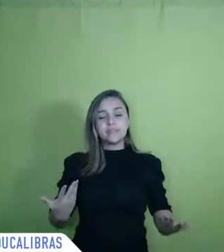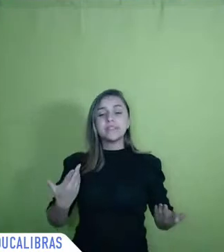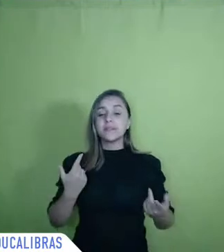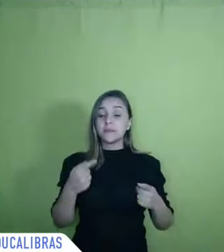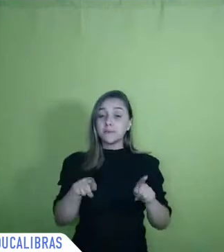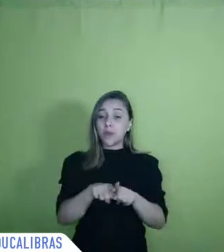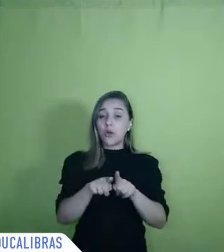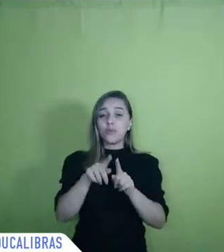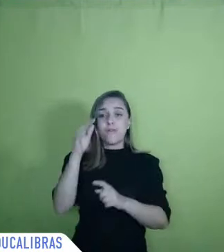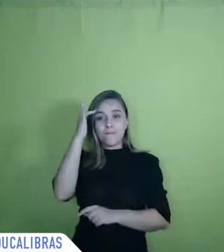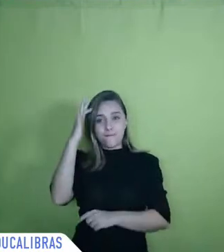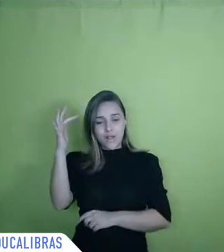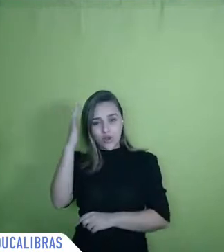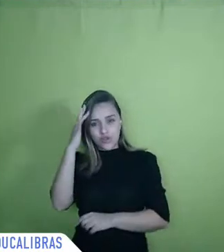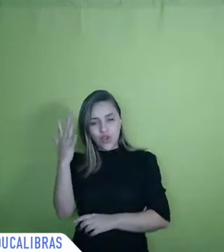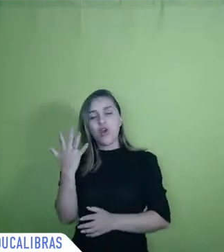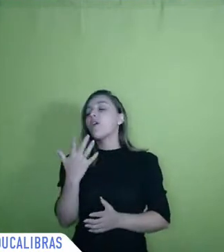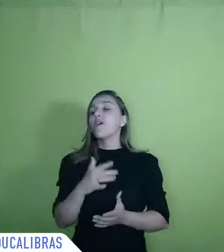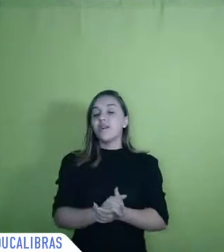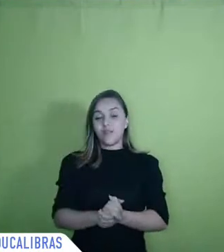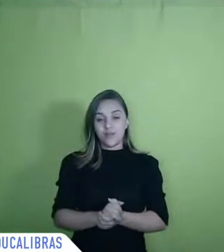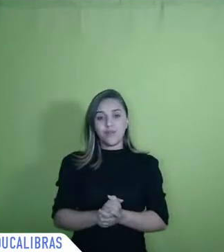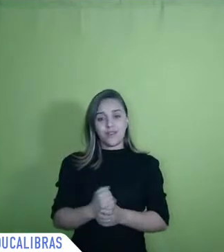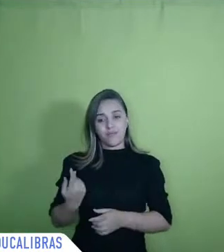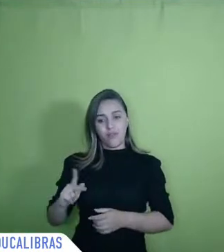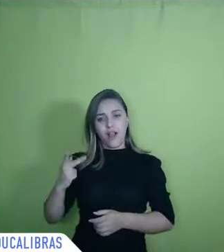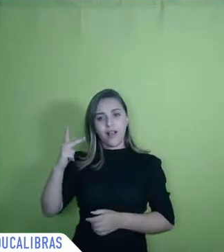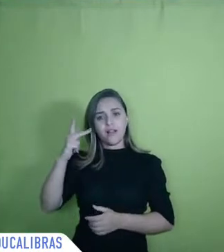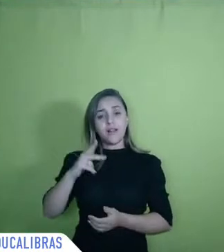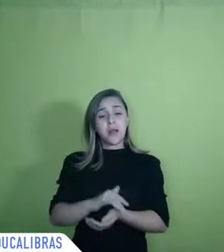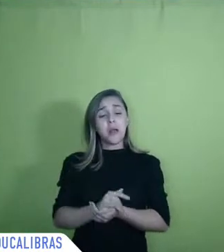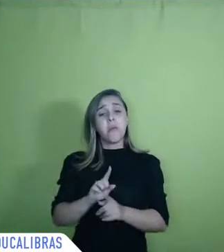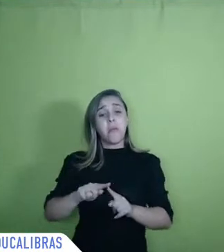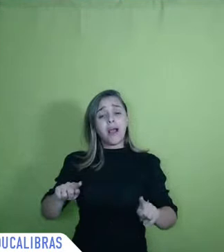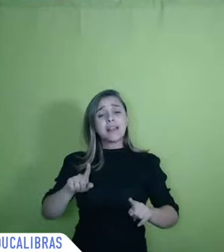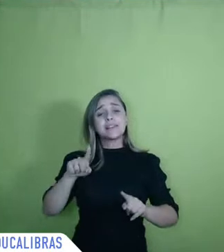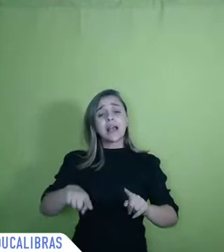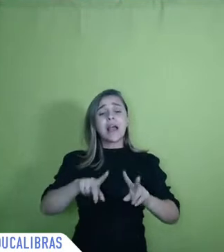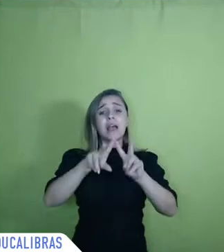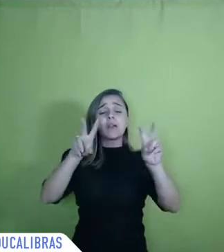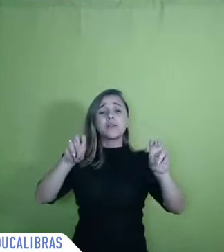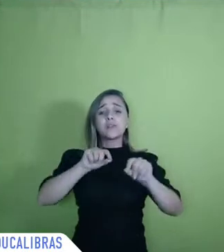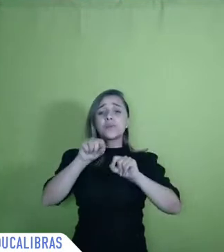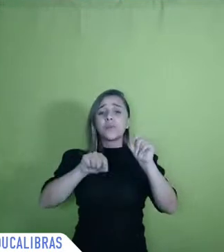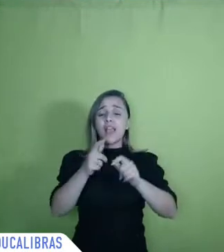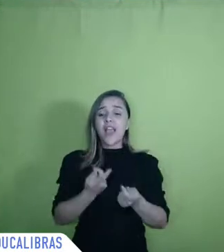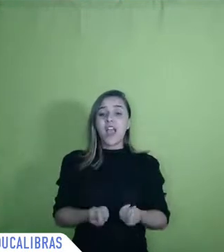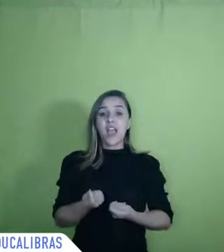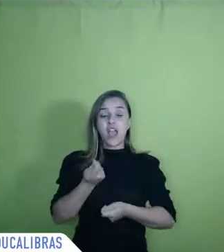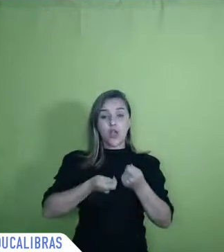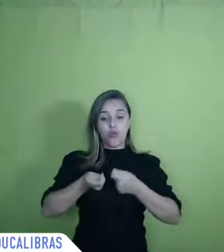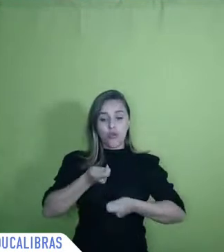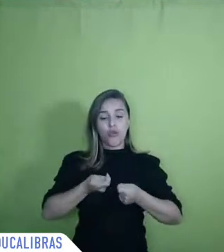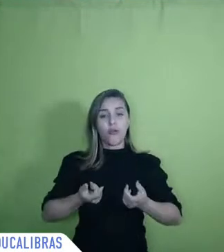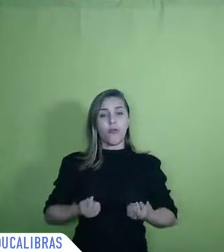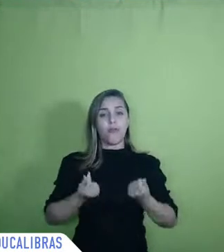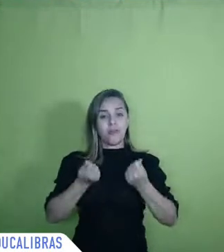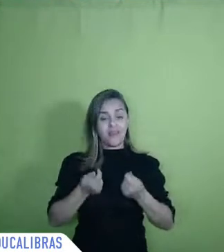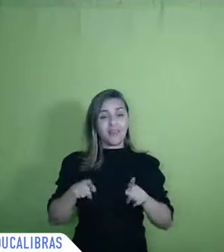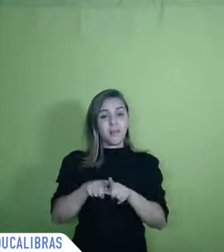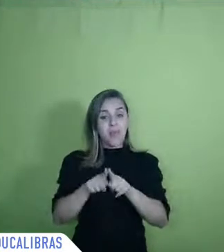are on the table, and moral is on the table, and philosophy. But of course, it is